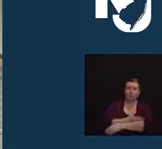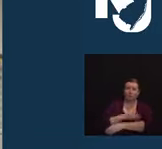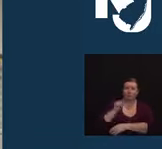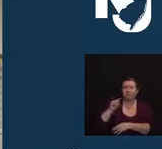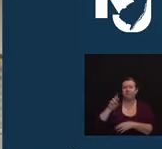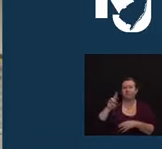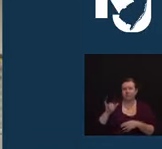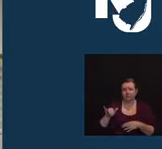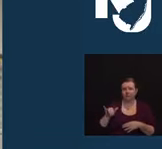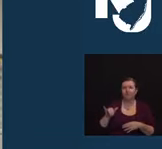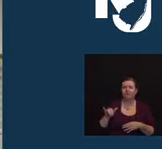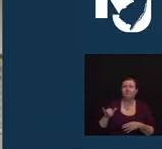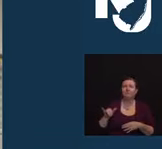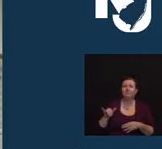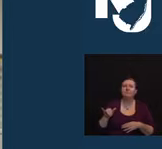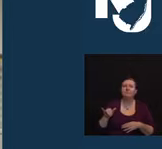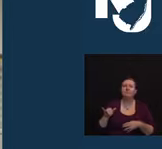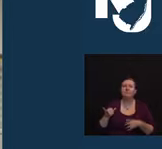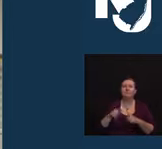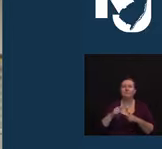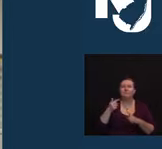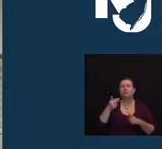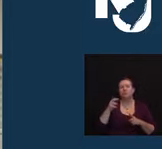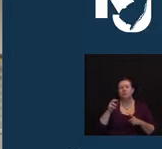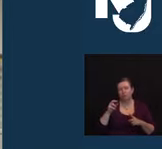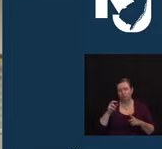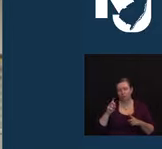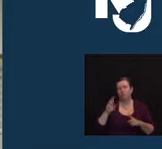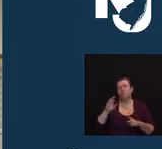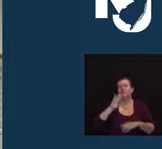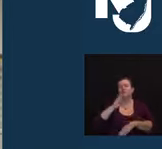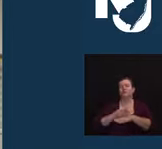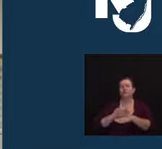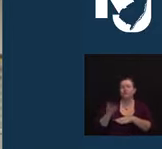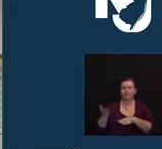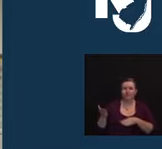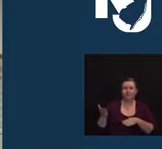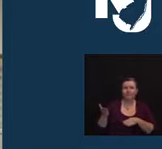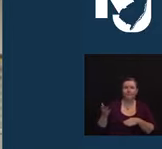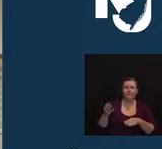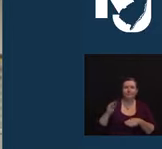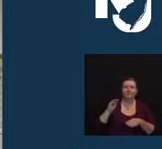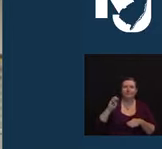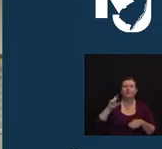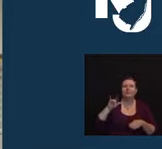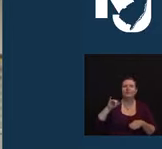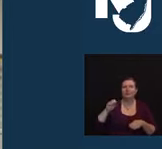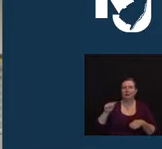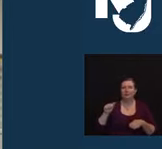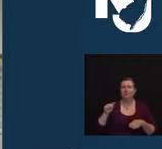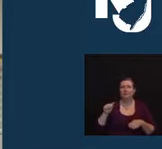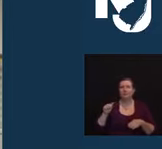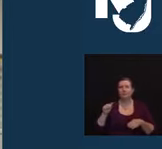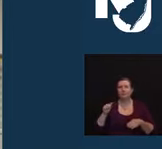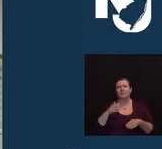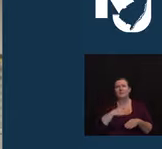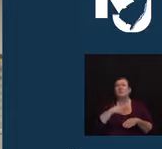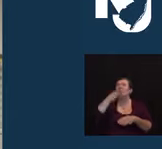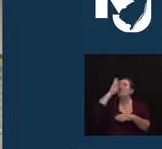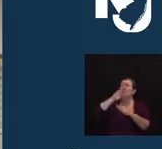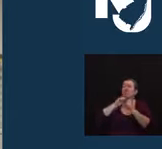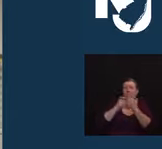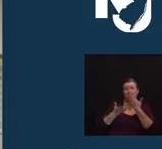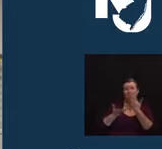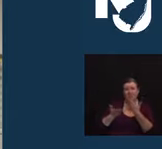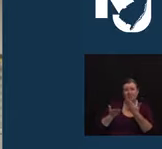who lives in New Jersey and was taking close care of her grandmother. Please keep her in your prayers. God bless you, Blanquita, and we thank you for everything